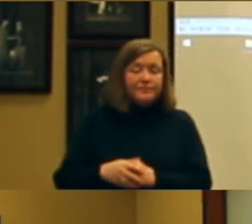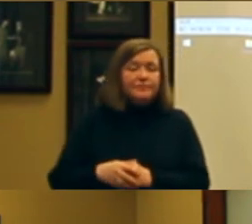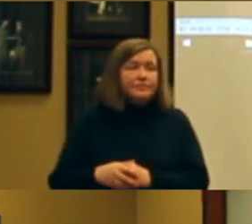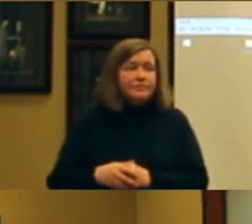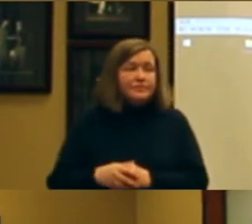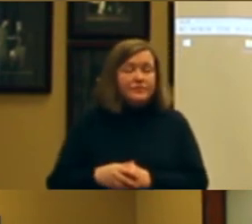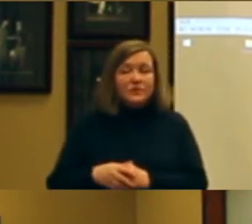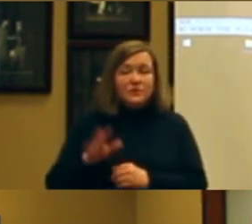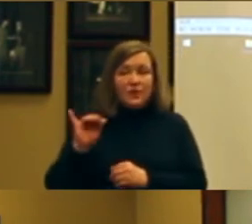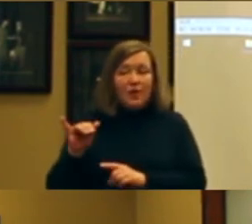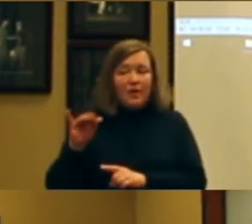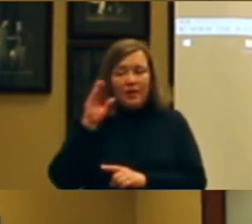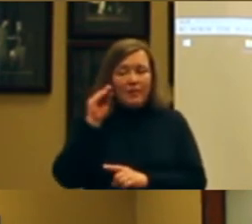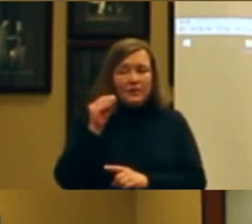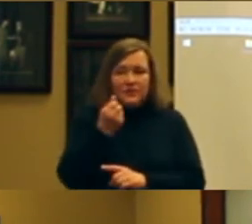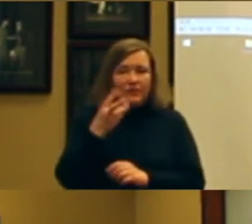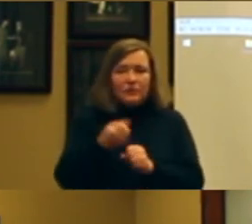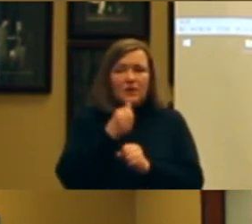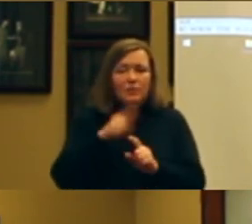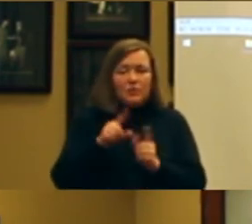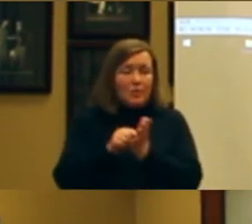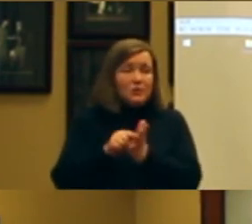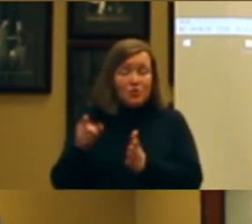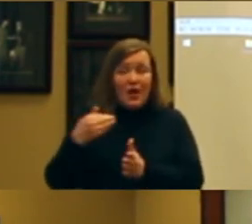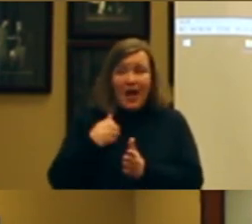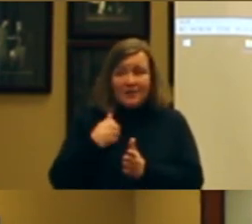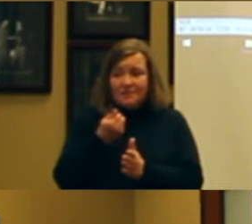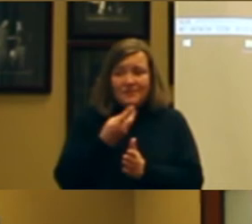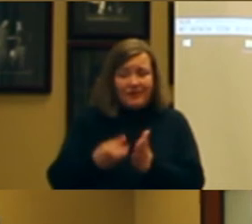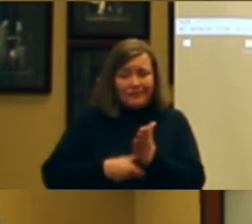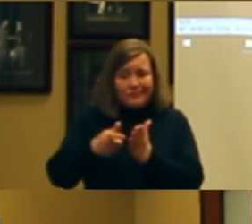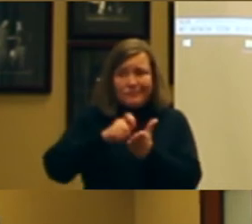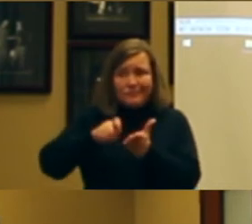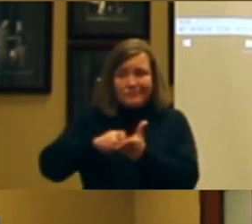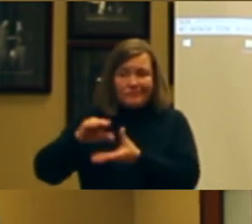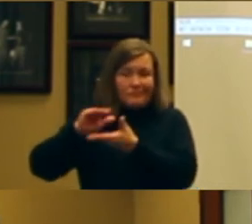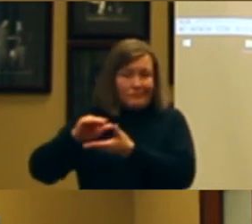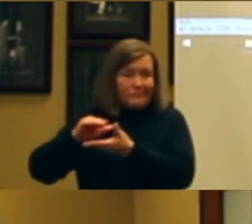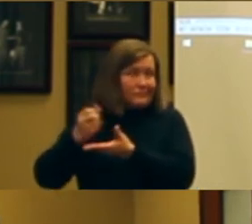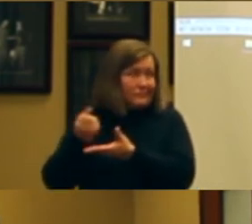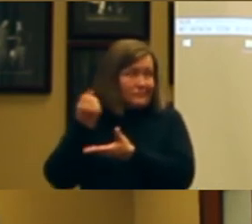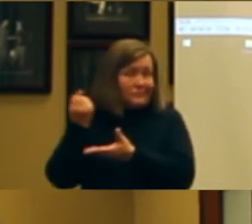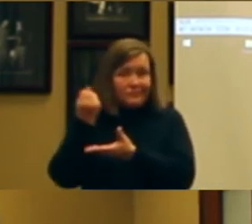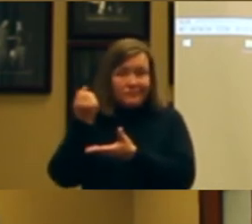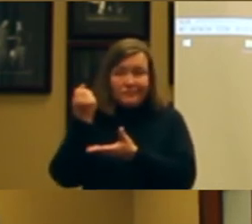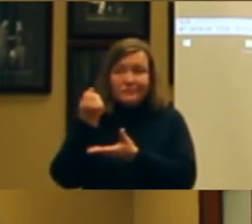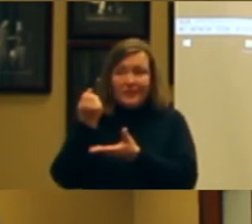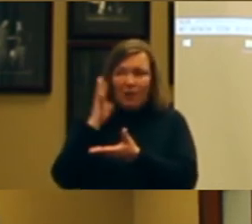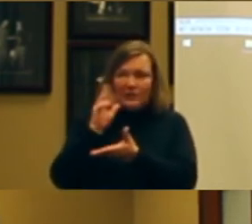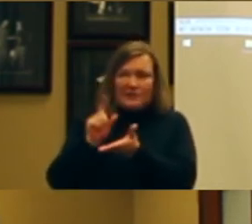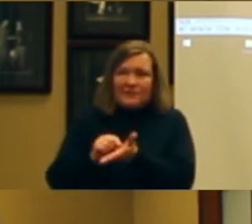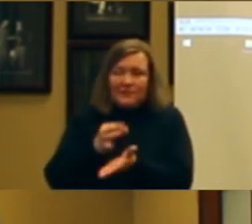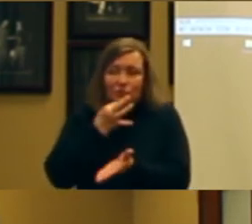went several years without publishing. So he still has stacks of manuscripts that are coming out because in a process